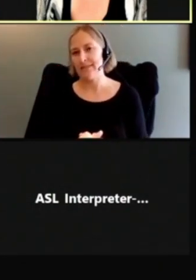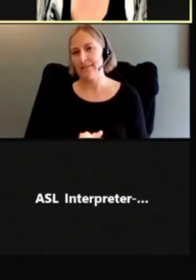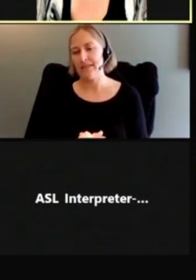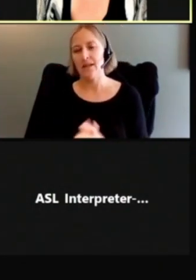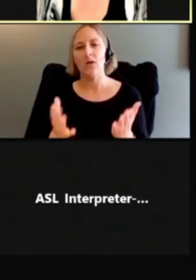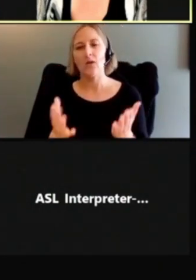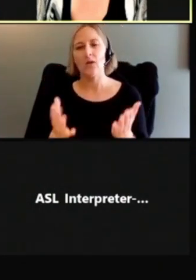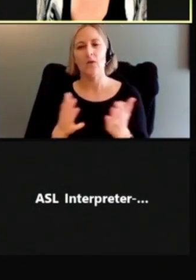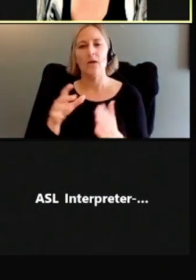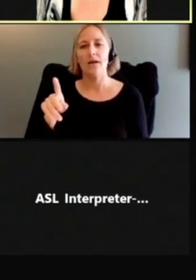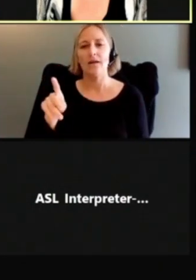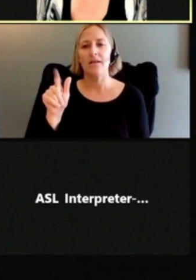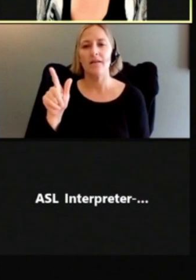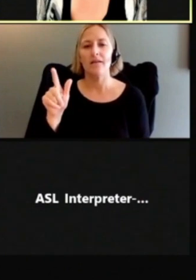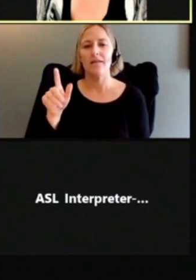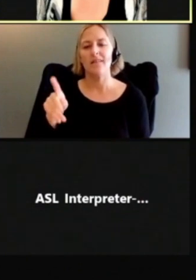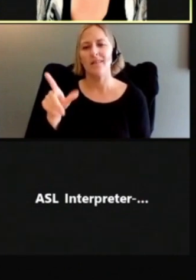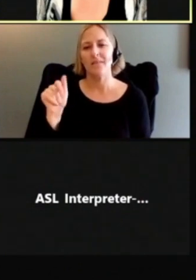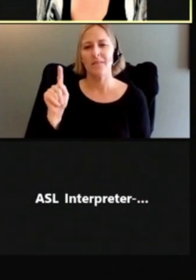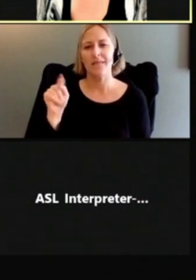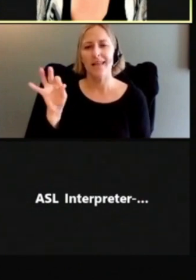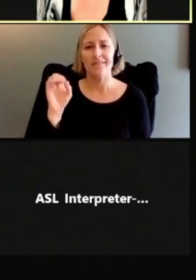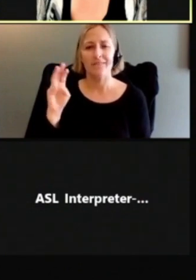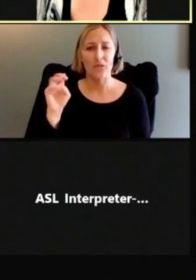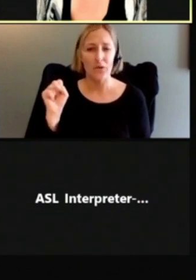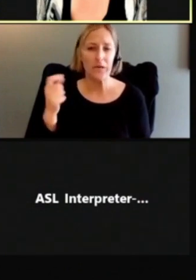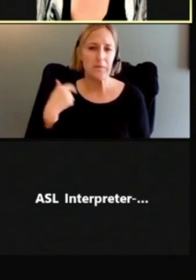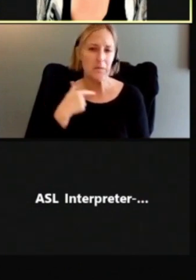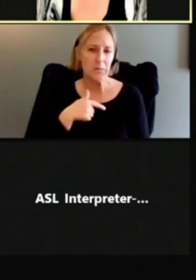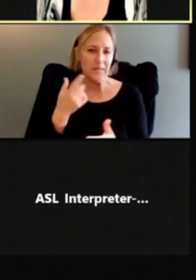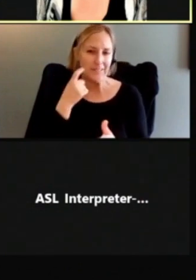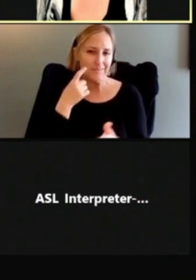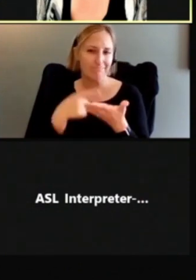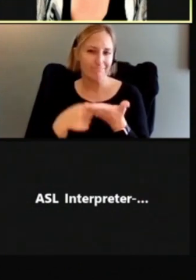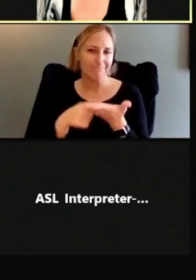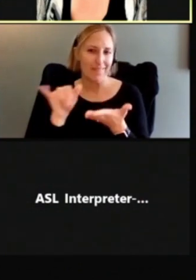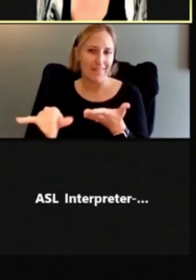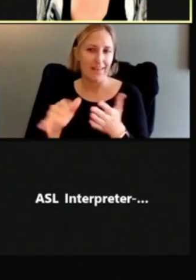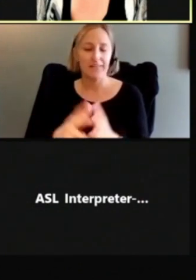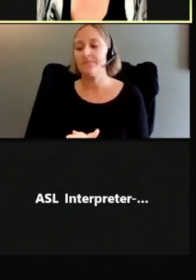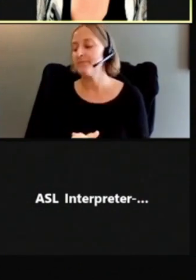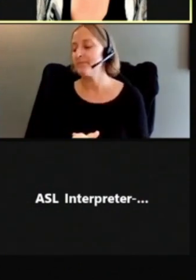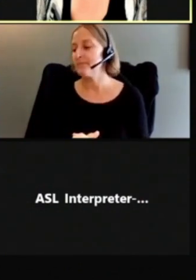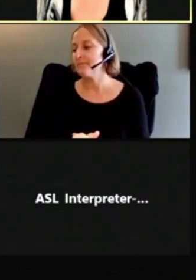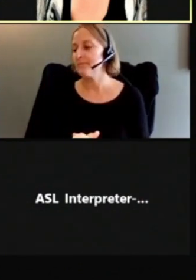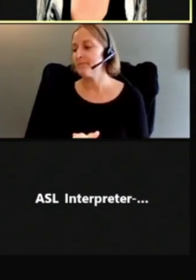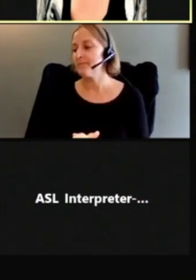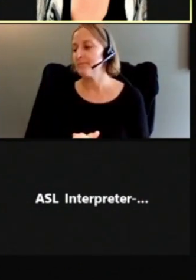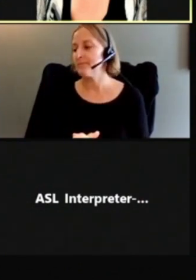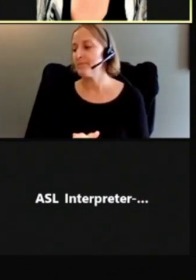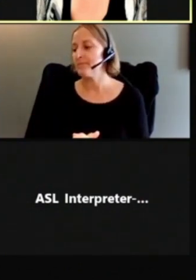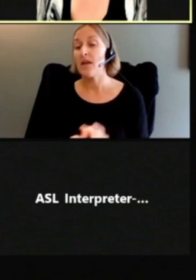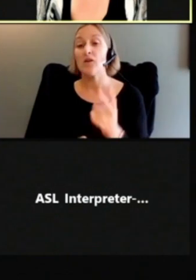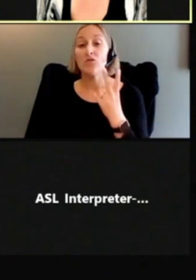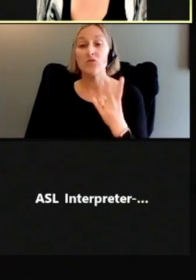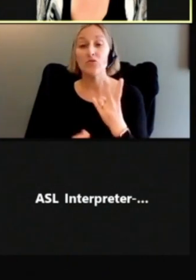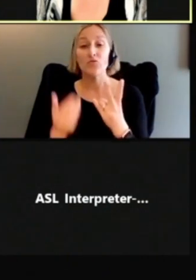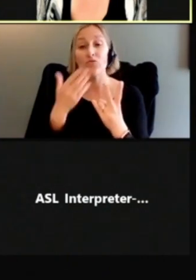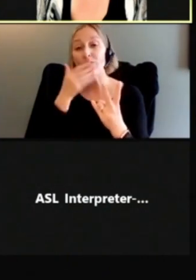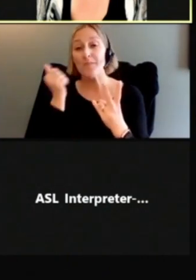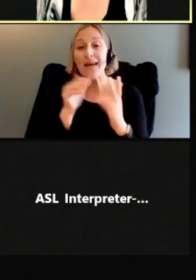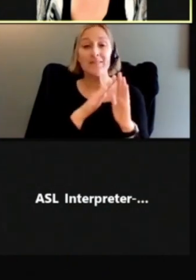use or recommend? We just kind of talked about that. Let's see, what are the 2 best books that